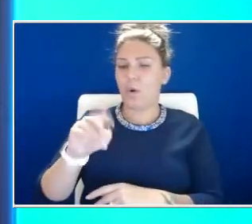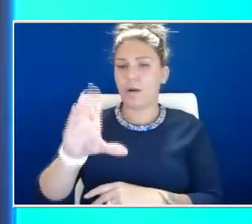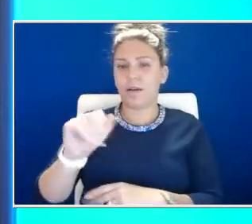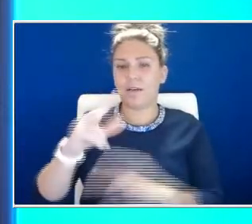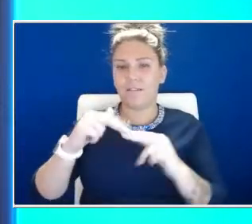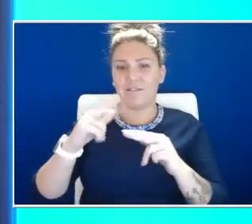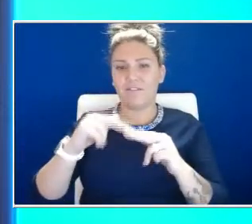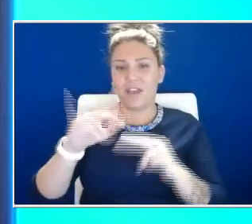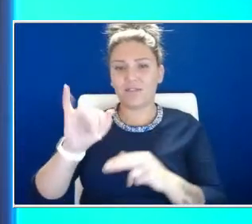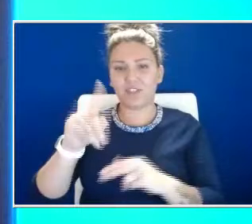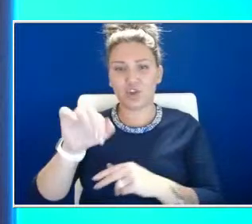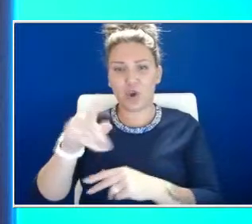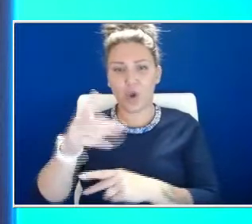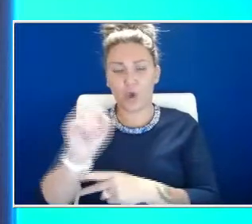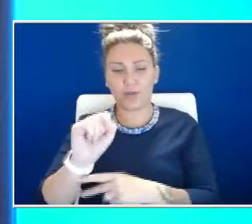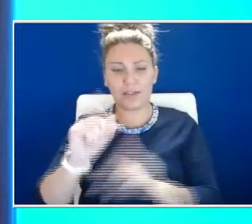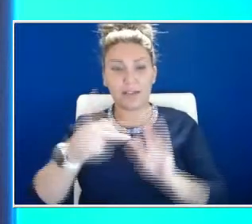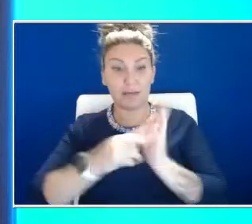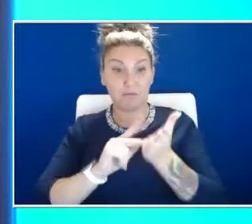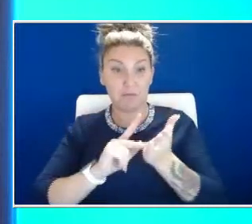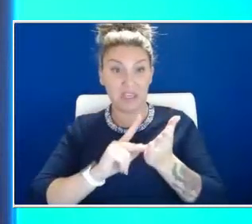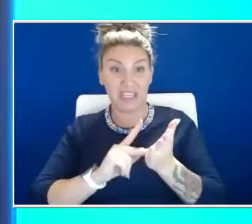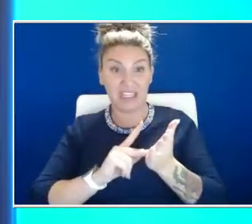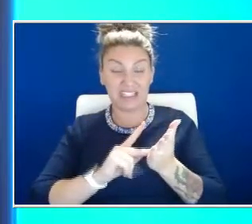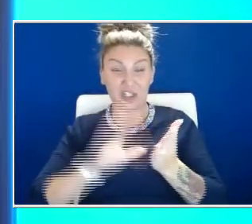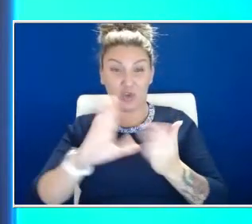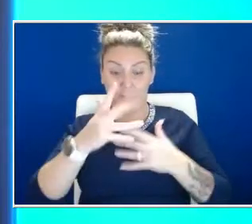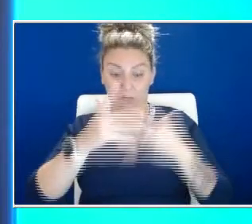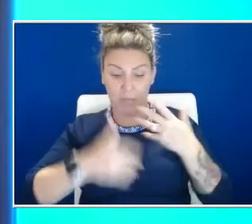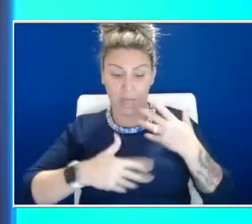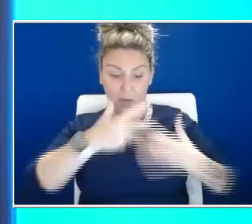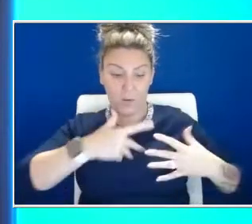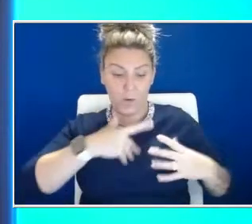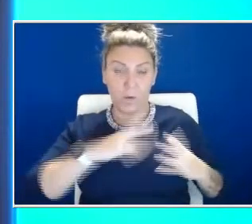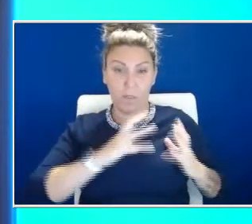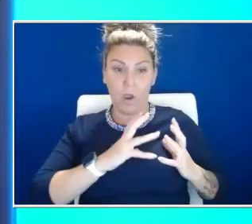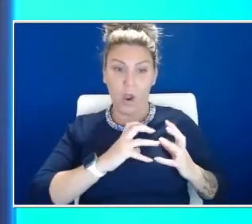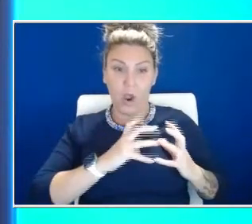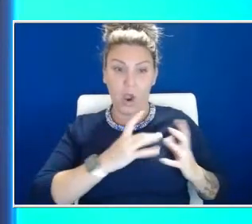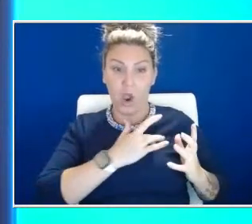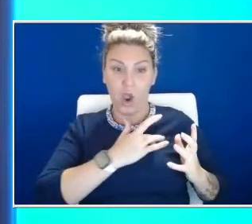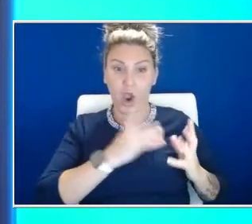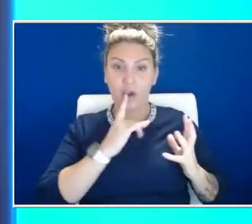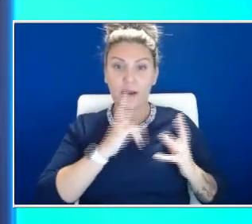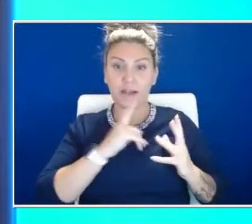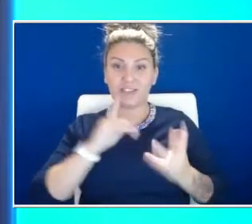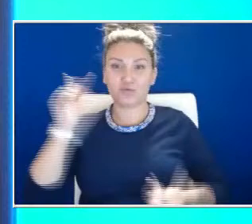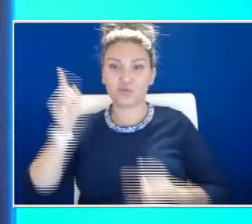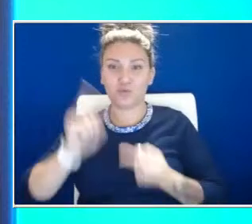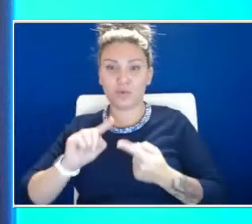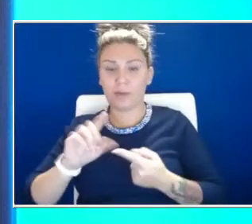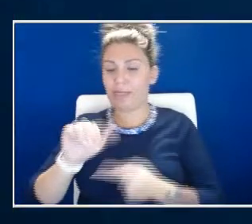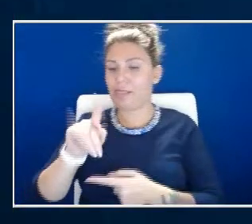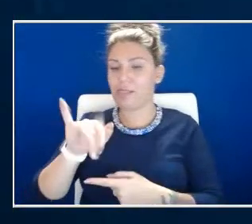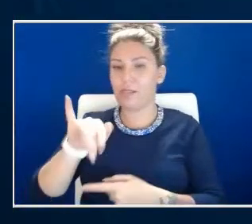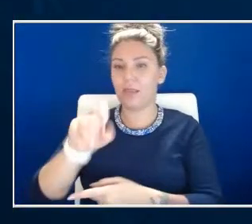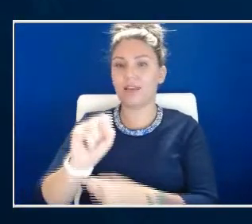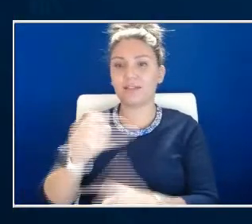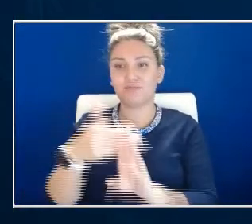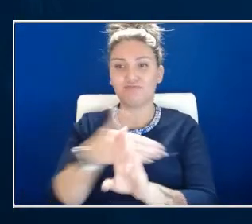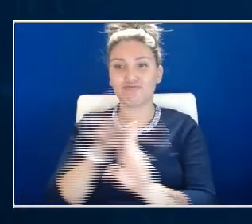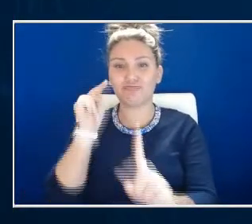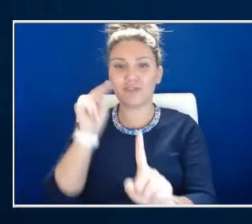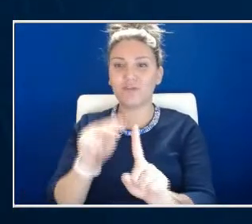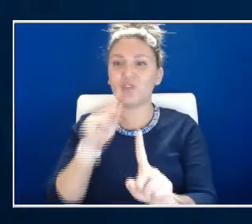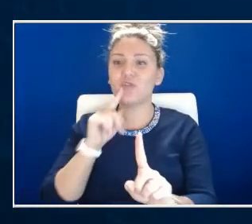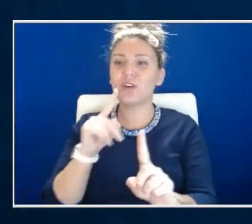is reduced from the heart to the rest of the parts of the body. Alexis Del Cid joins us now with a preview of today's episode of